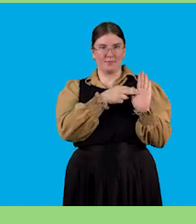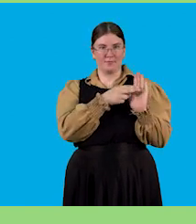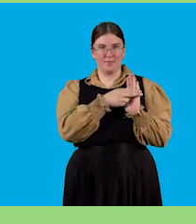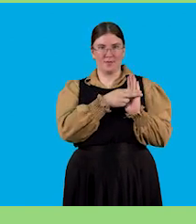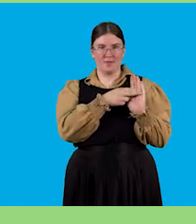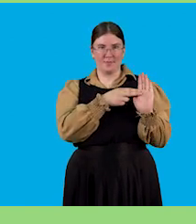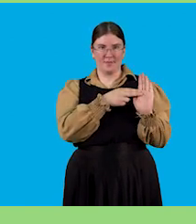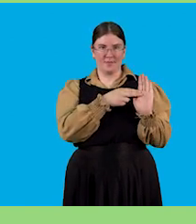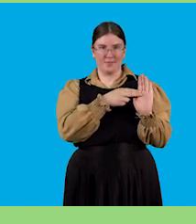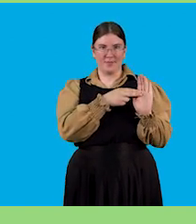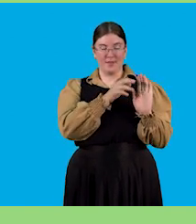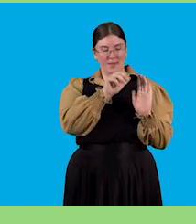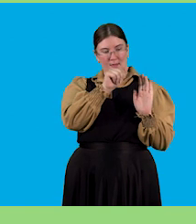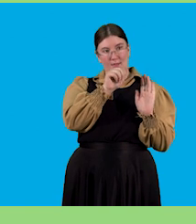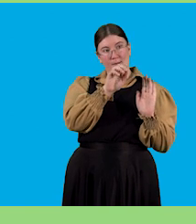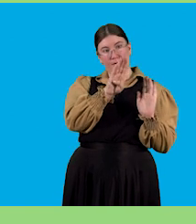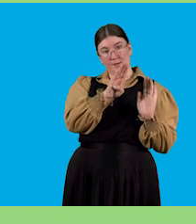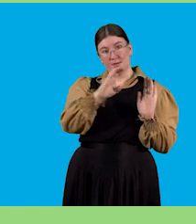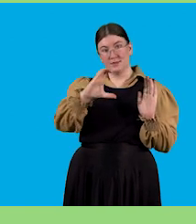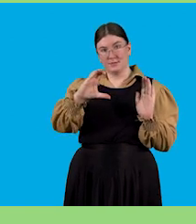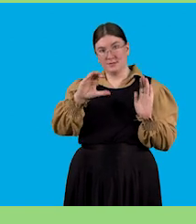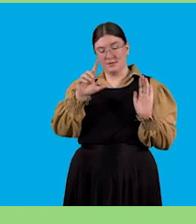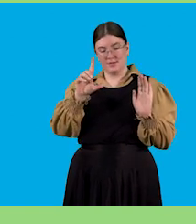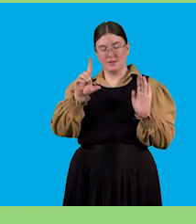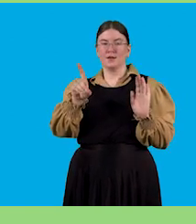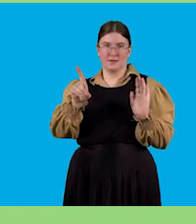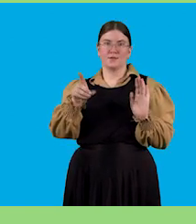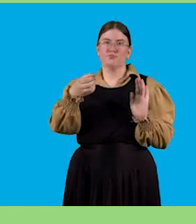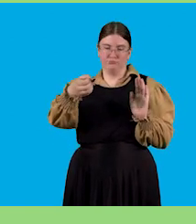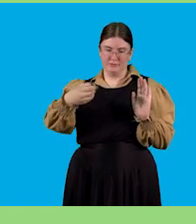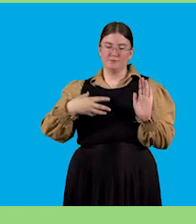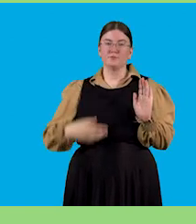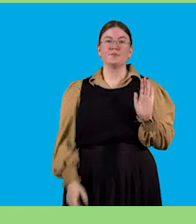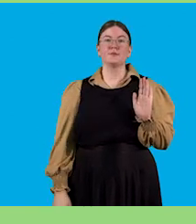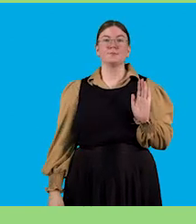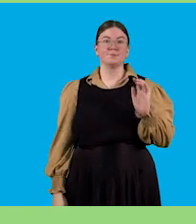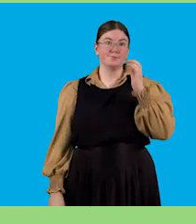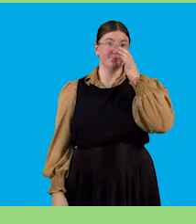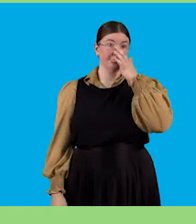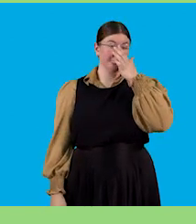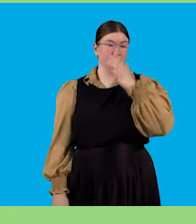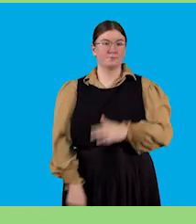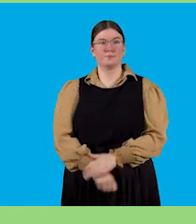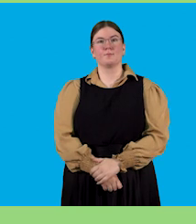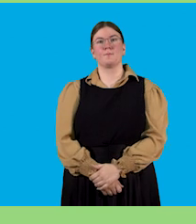labels for parts labeled A, B, C, and D.